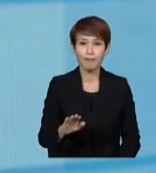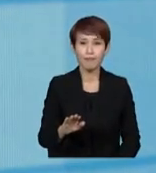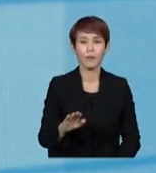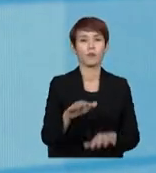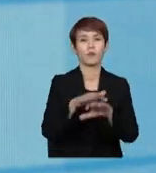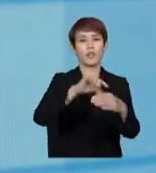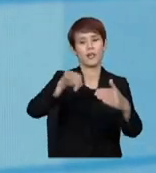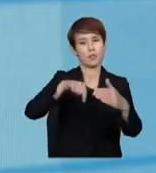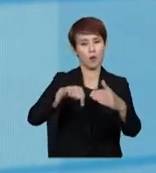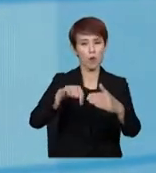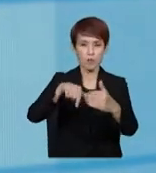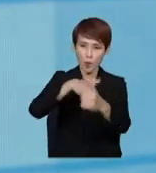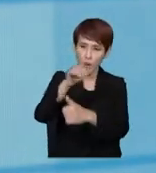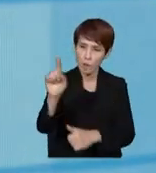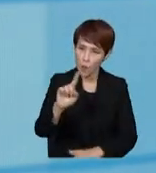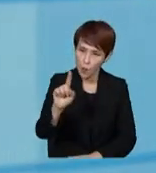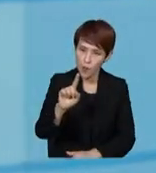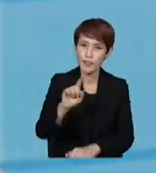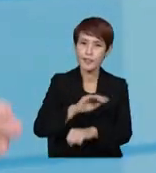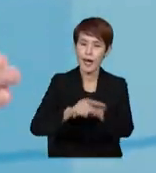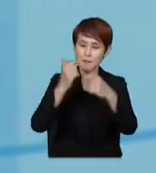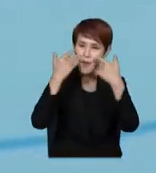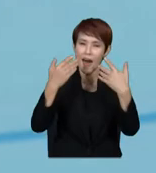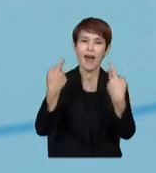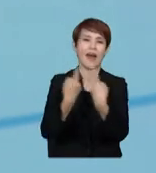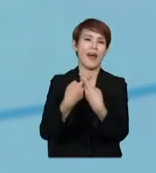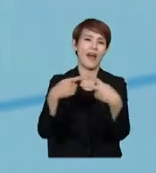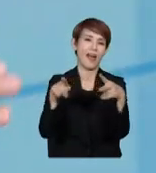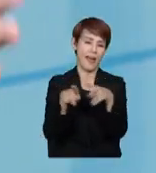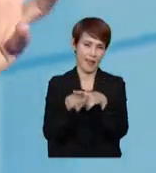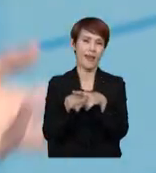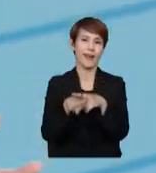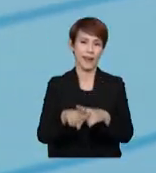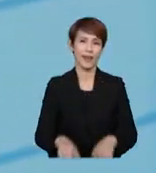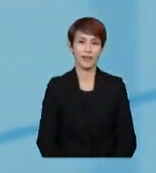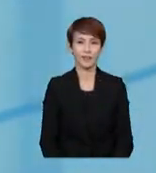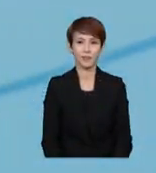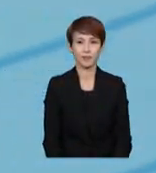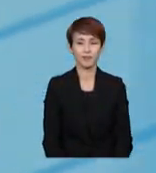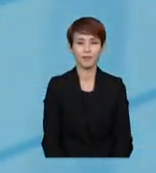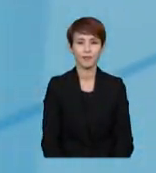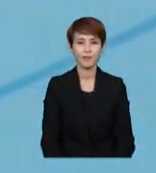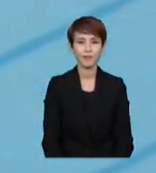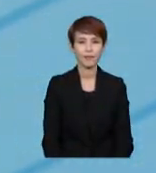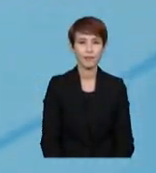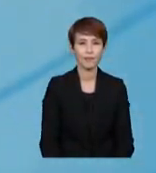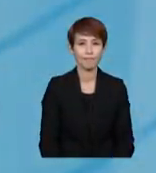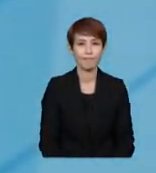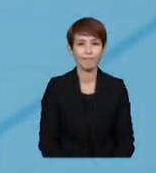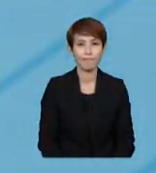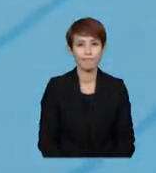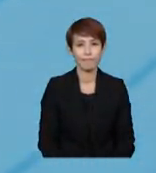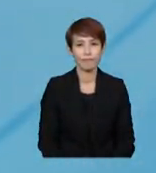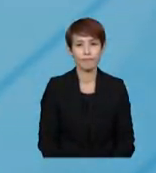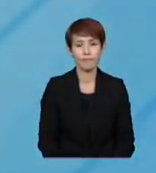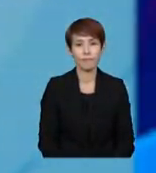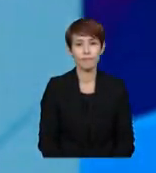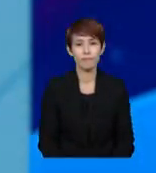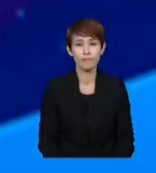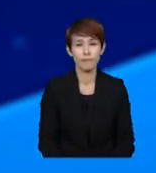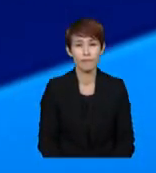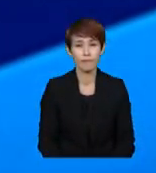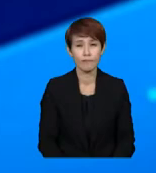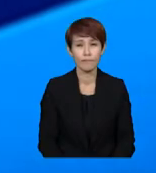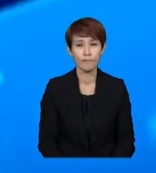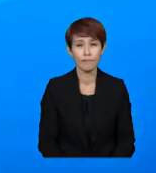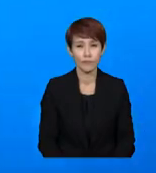organizations. So allow me lastly to turn to something which of course has been on the minds of many, many people, is sometimes